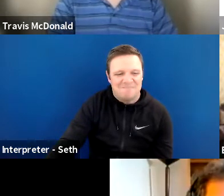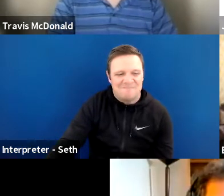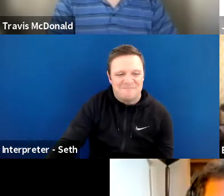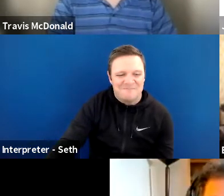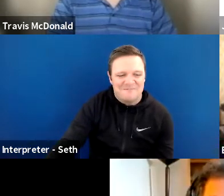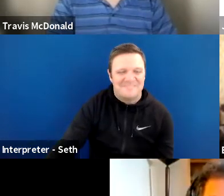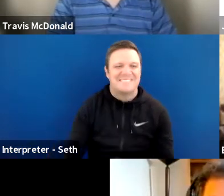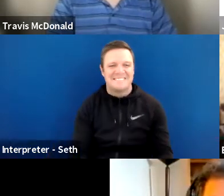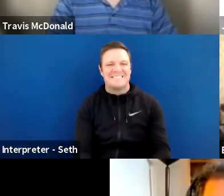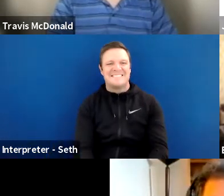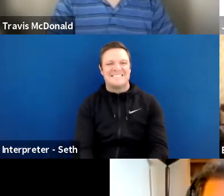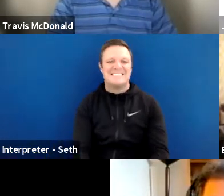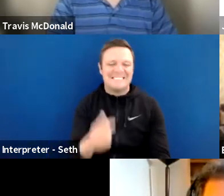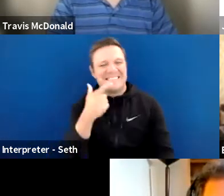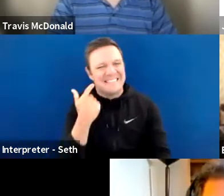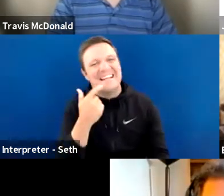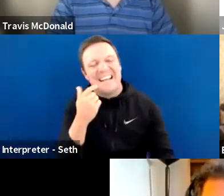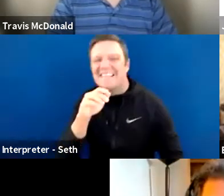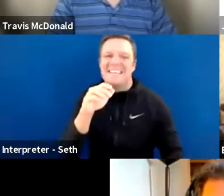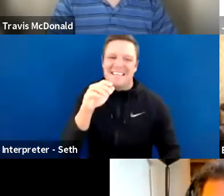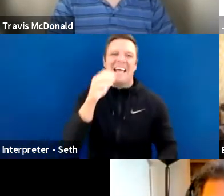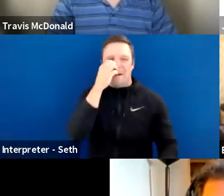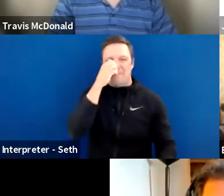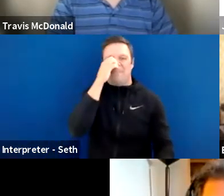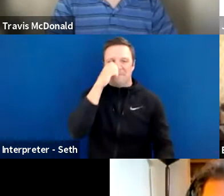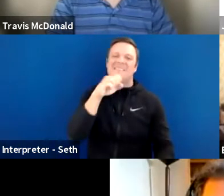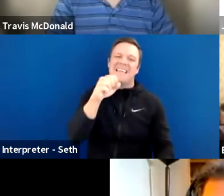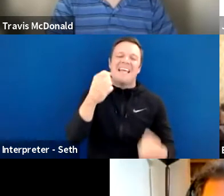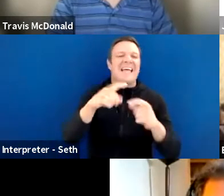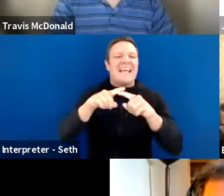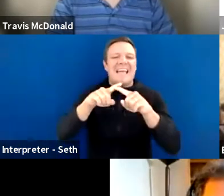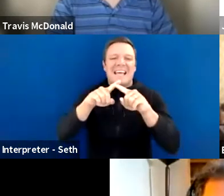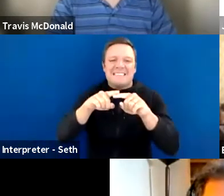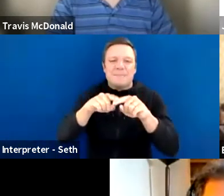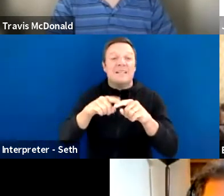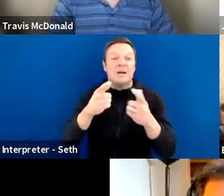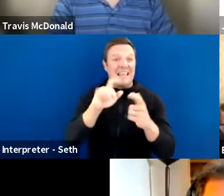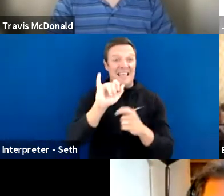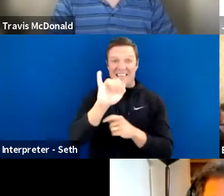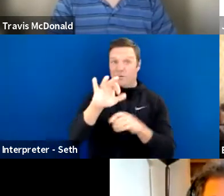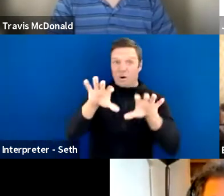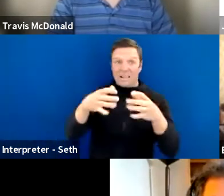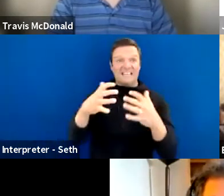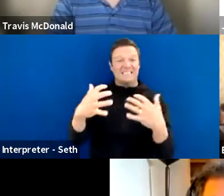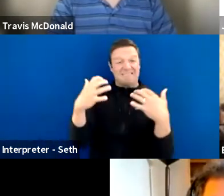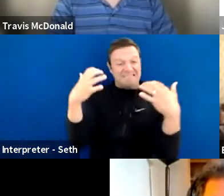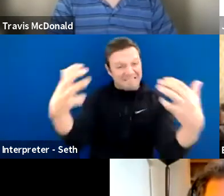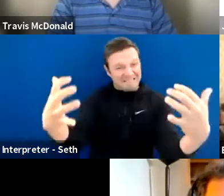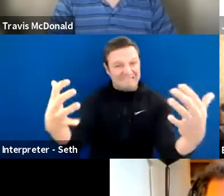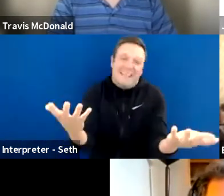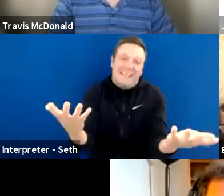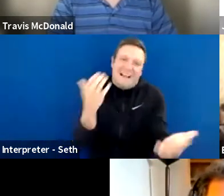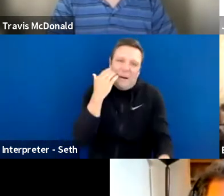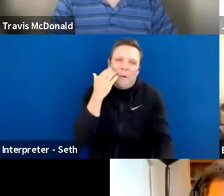know. Well, I guess it depends on how large your class is. I have an idea. But